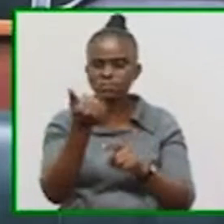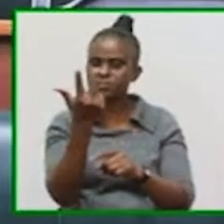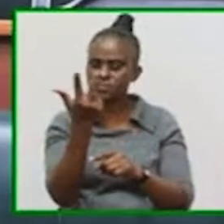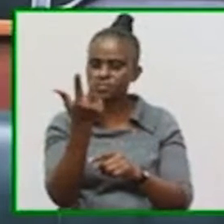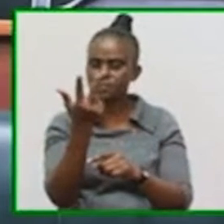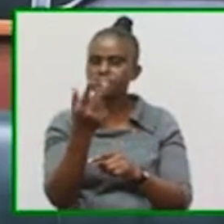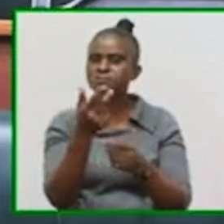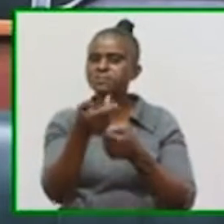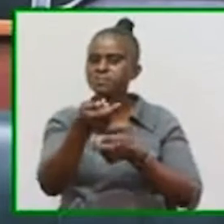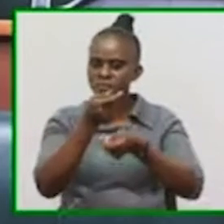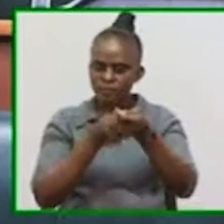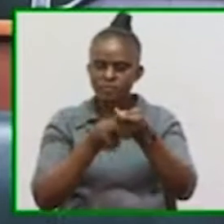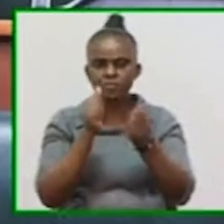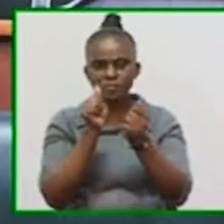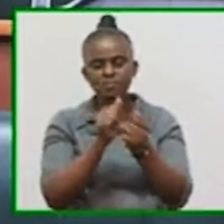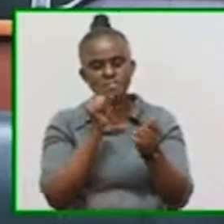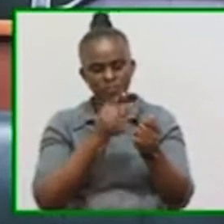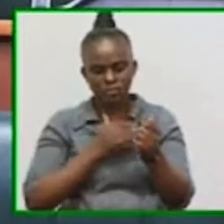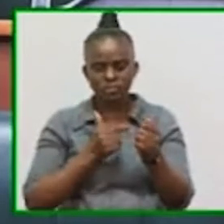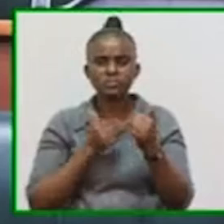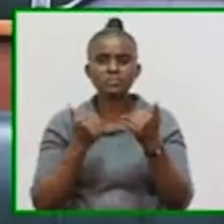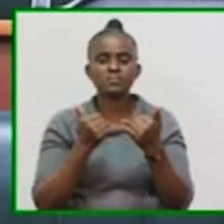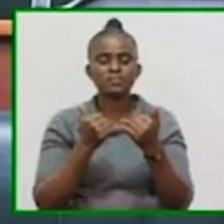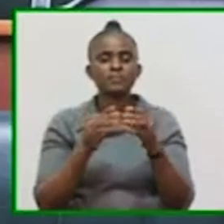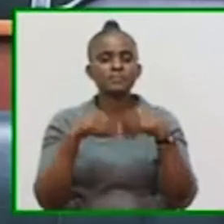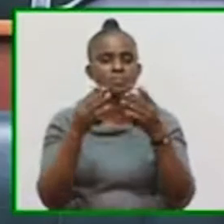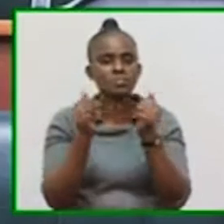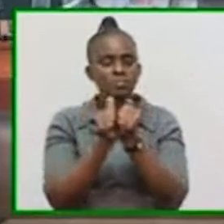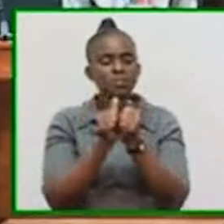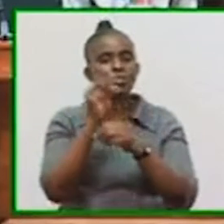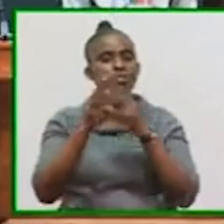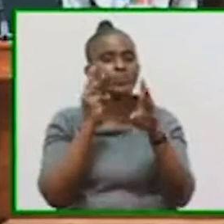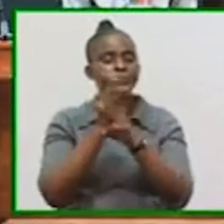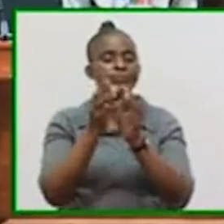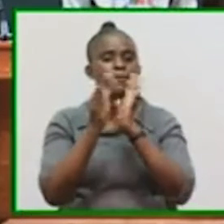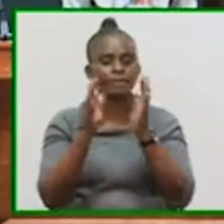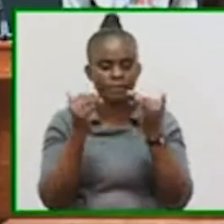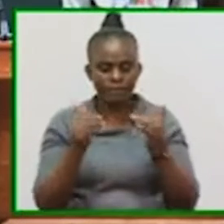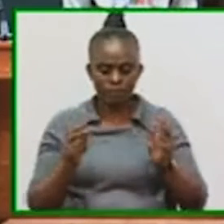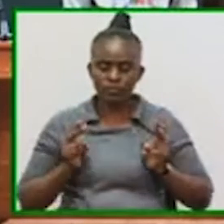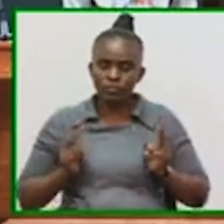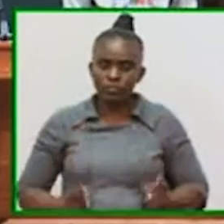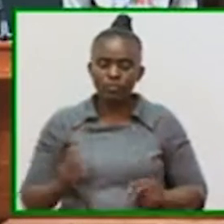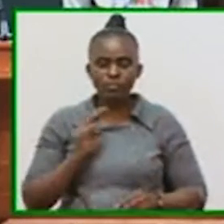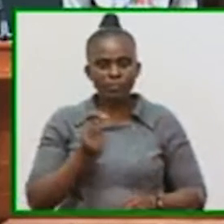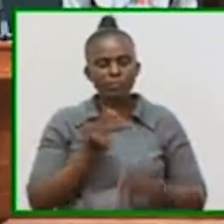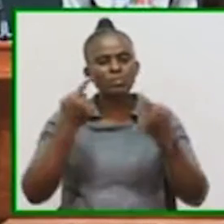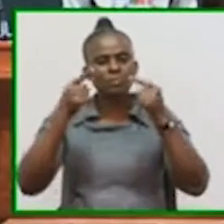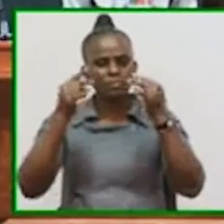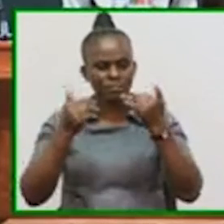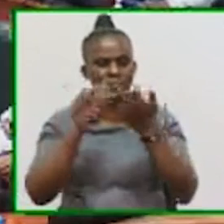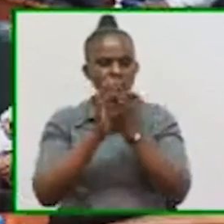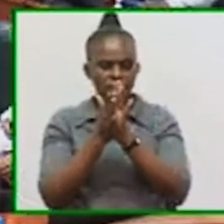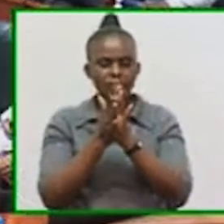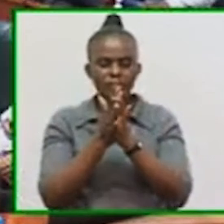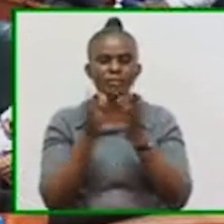Action. With this, I would like to leave this with you world leaders that as humanity, our success becomes ever more